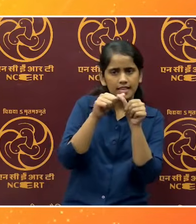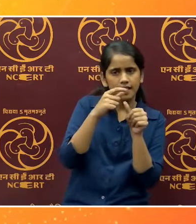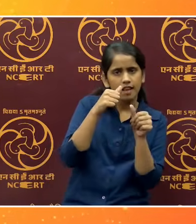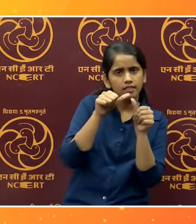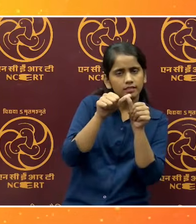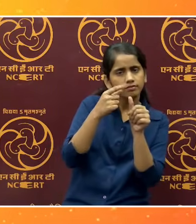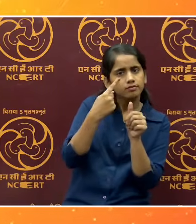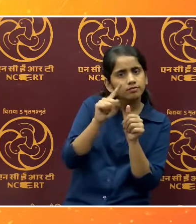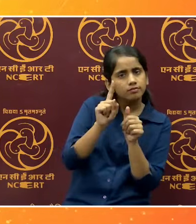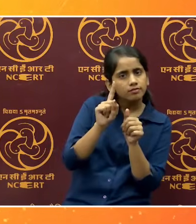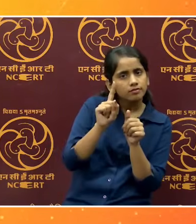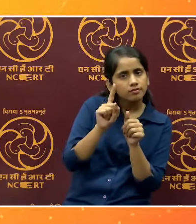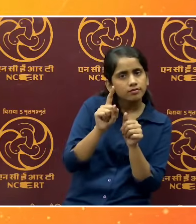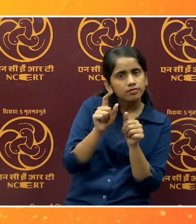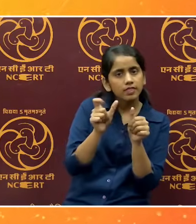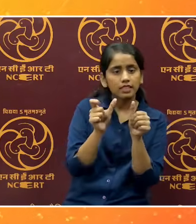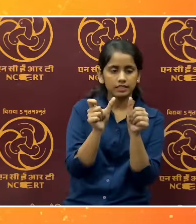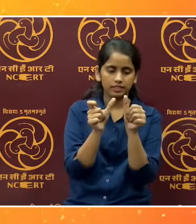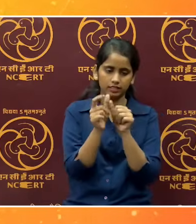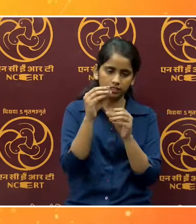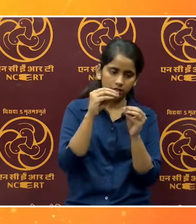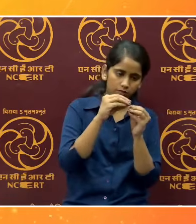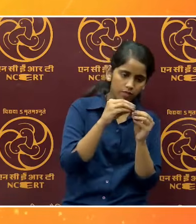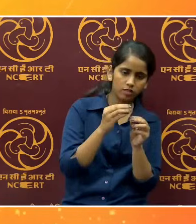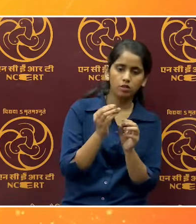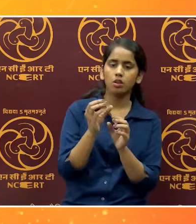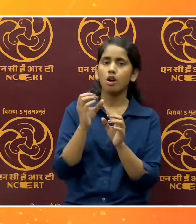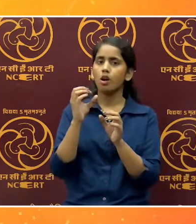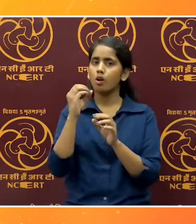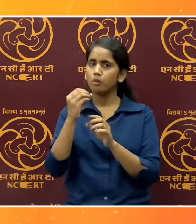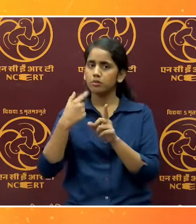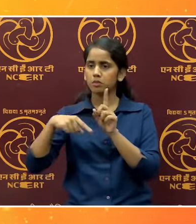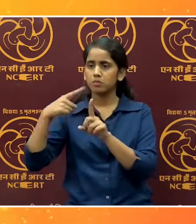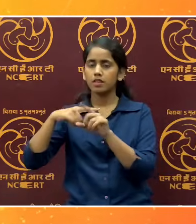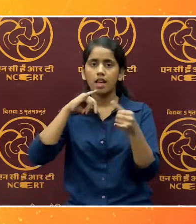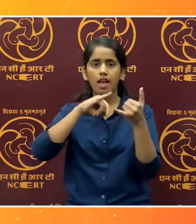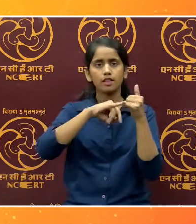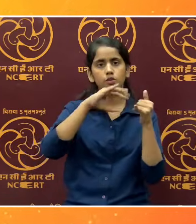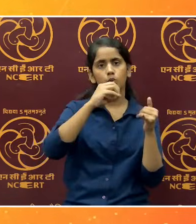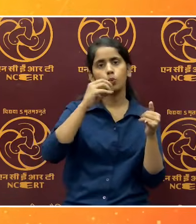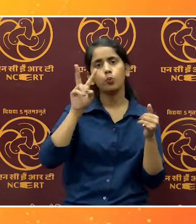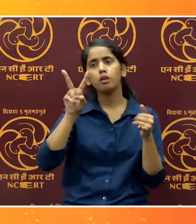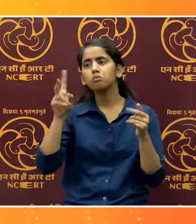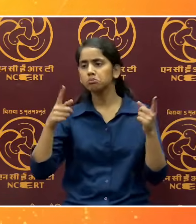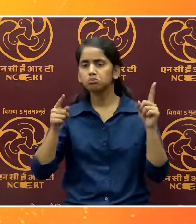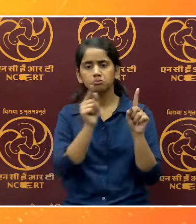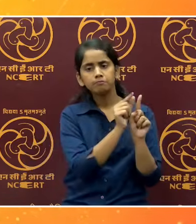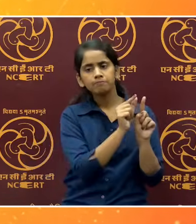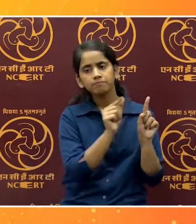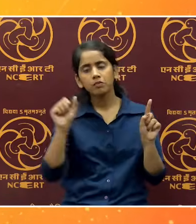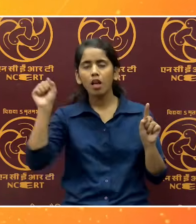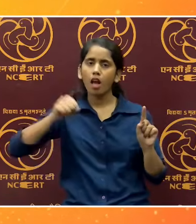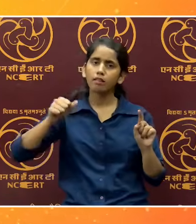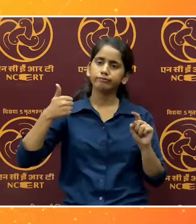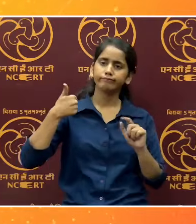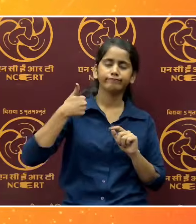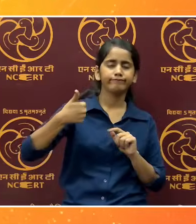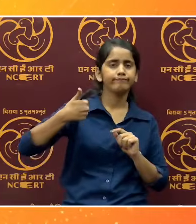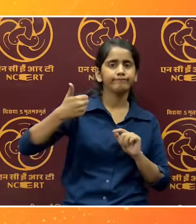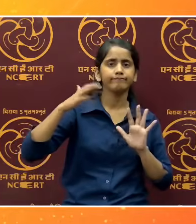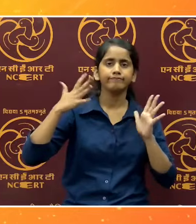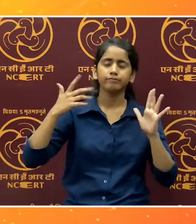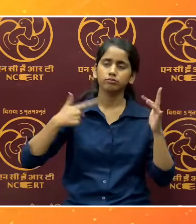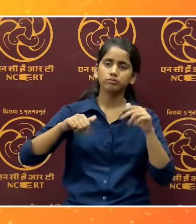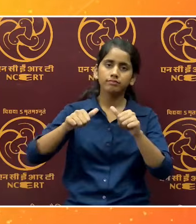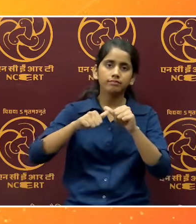where the subject, object, verb, noun, everything fits perfectly. Wow, that's so good. And you're